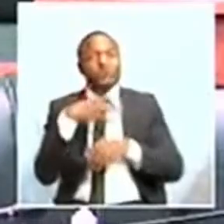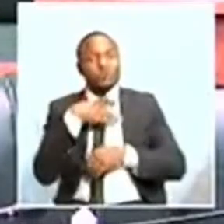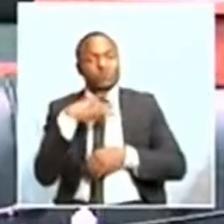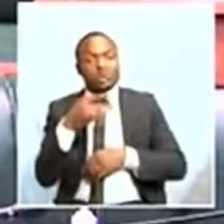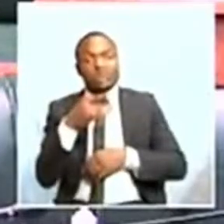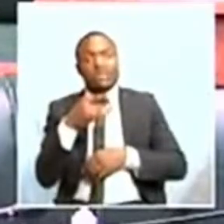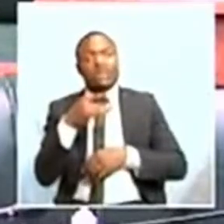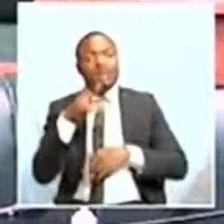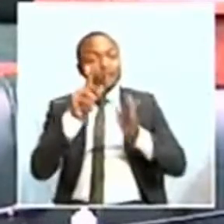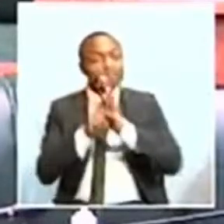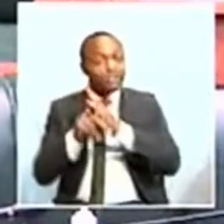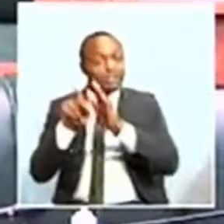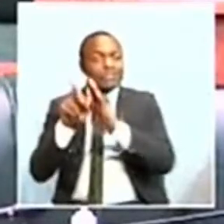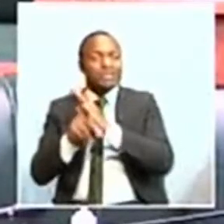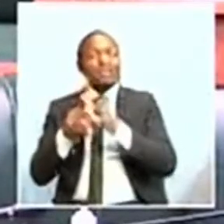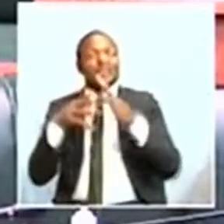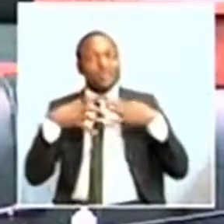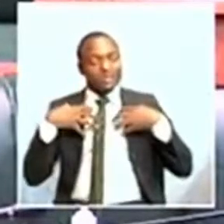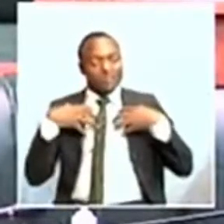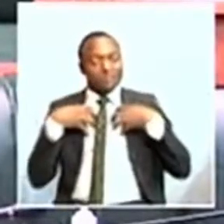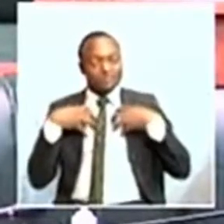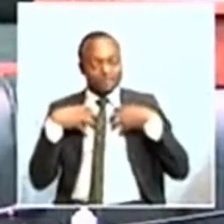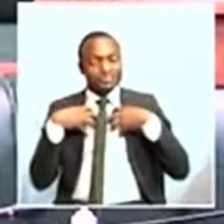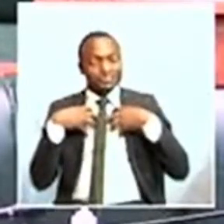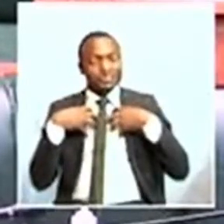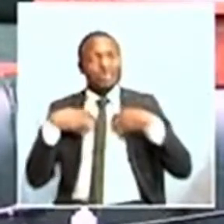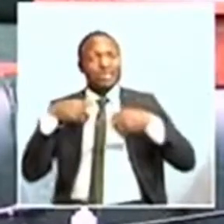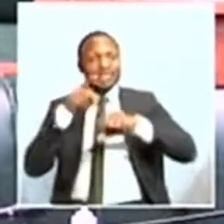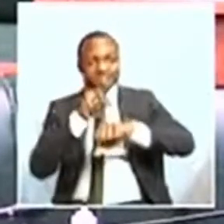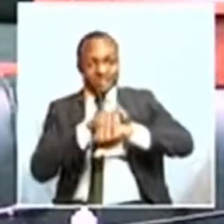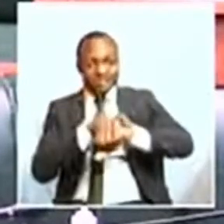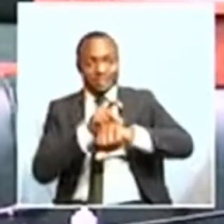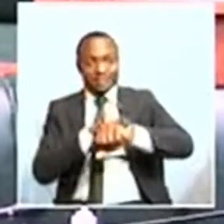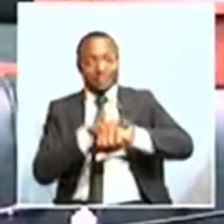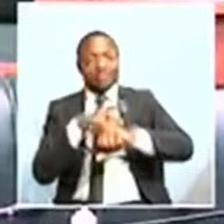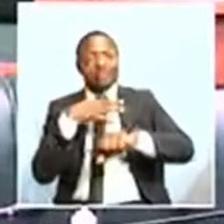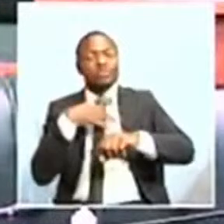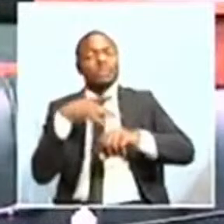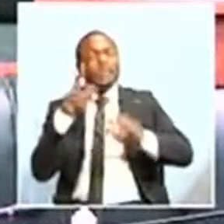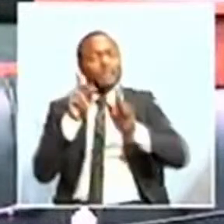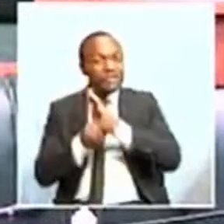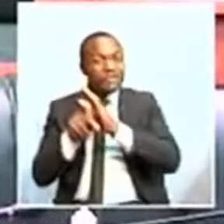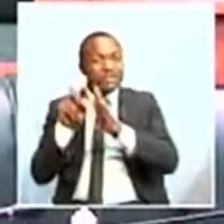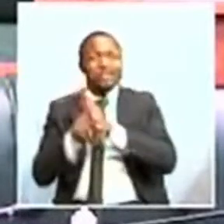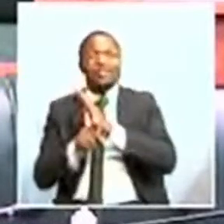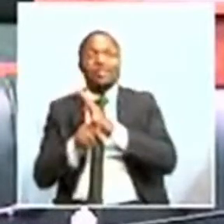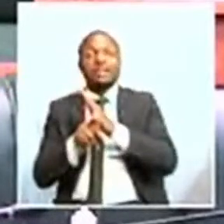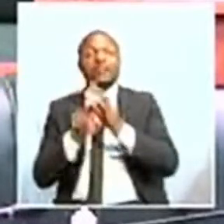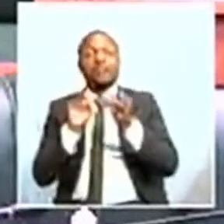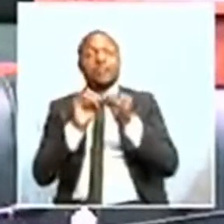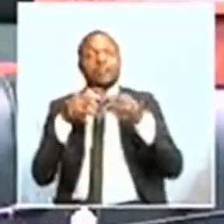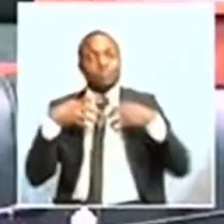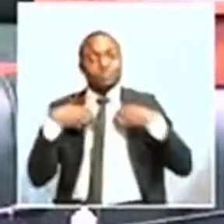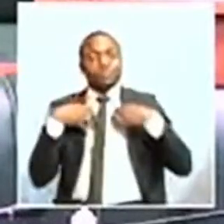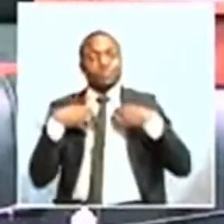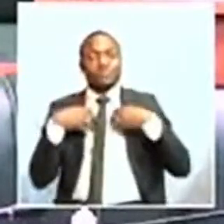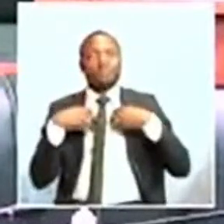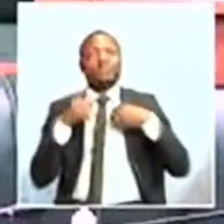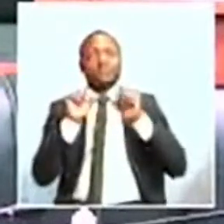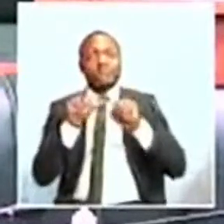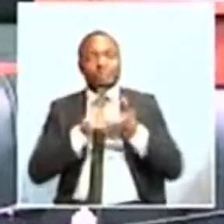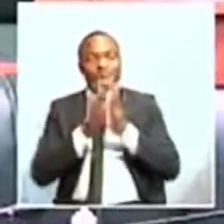poaching. And in Northwestern, there is a tribe that likes poaching so much. I wouldn't go into details. I thank you, Madam